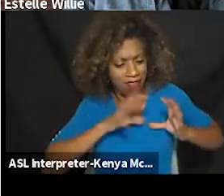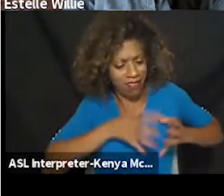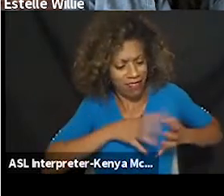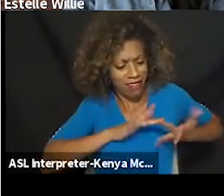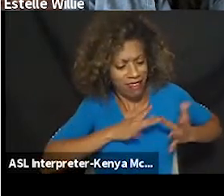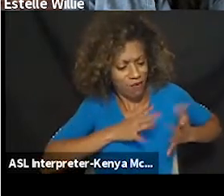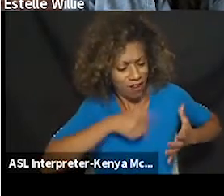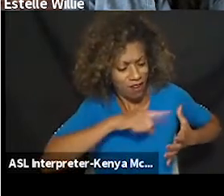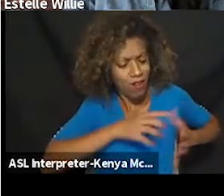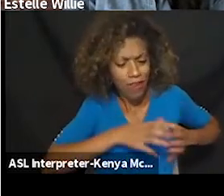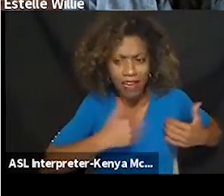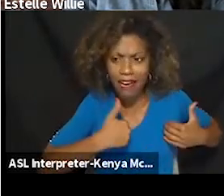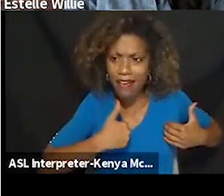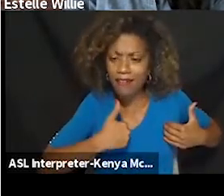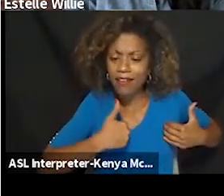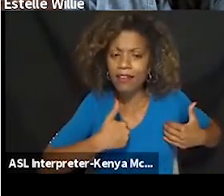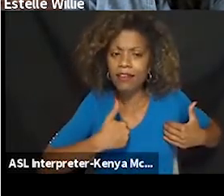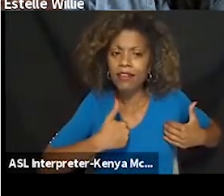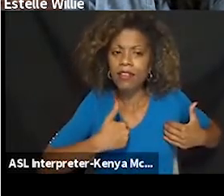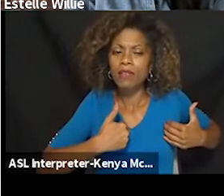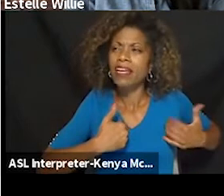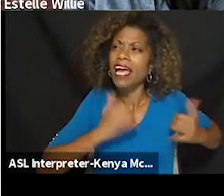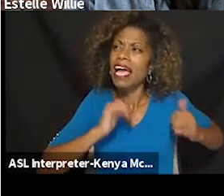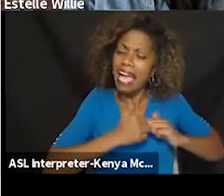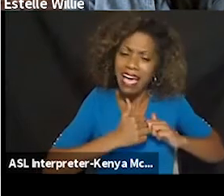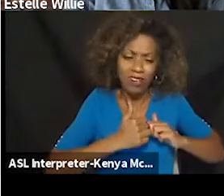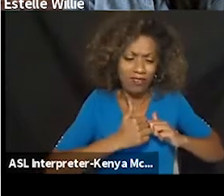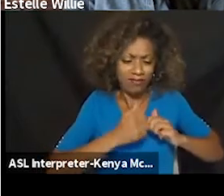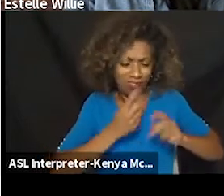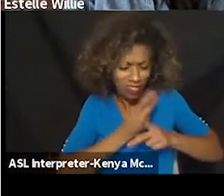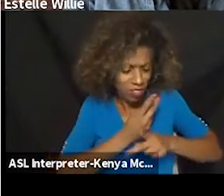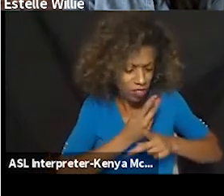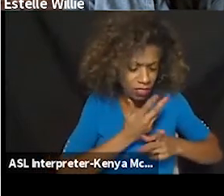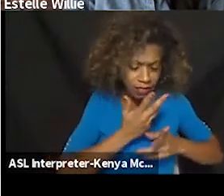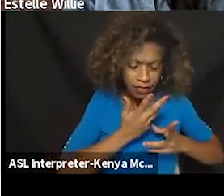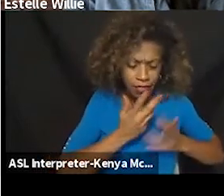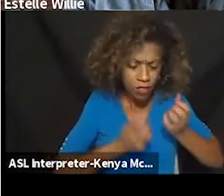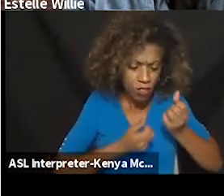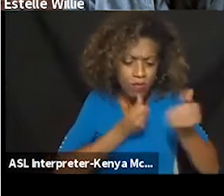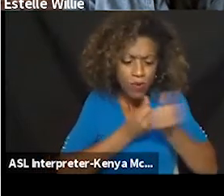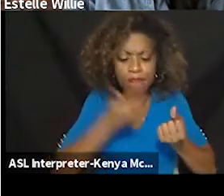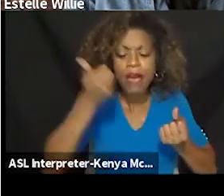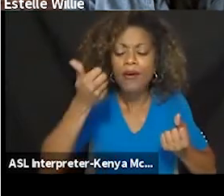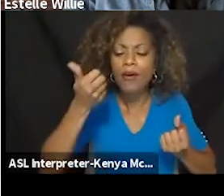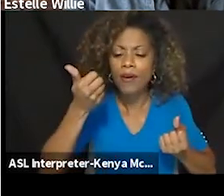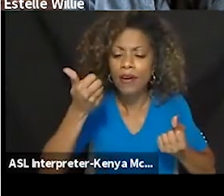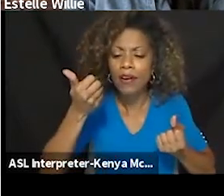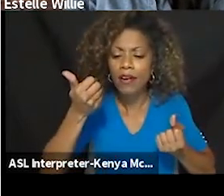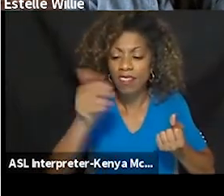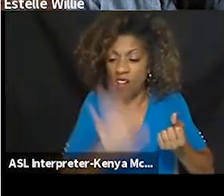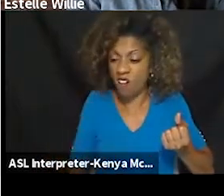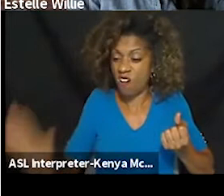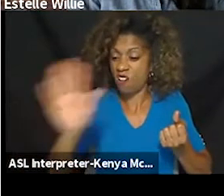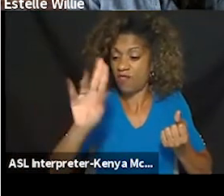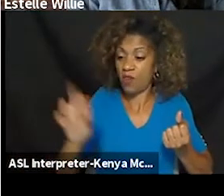grantees to figure out how we could best support what was happening on the ground in the US. And